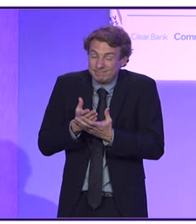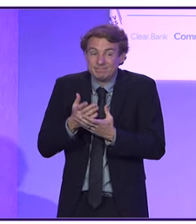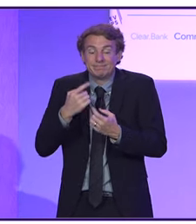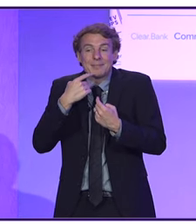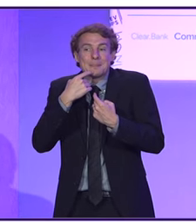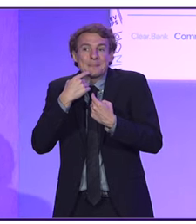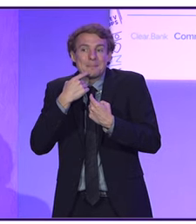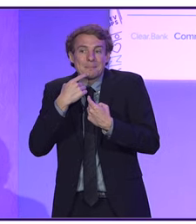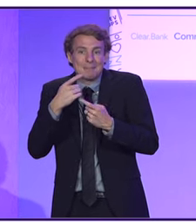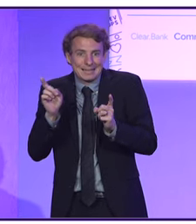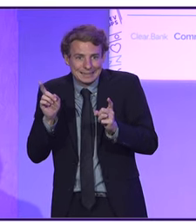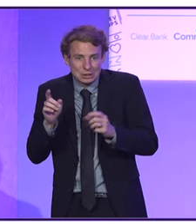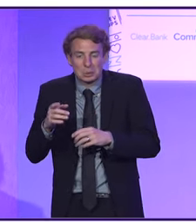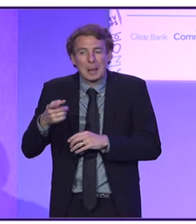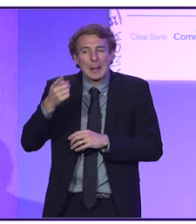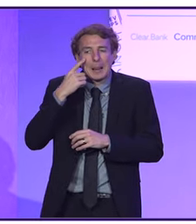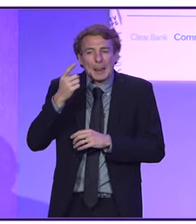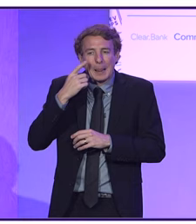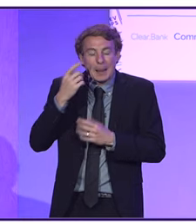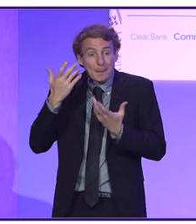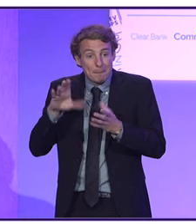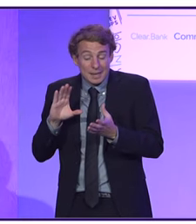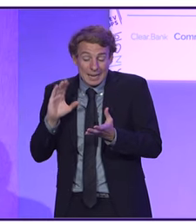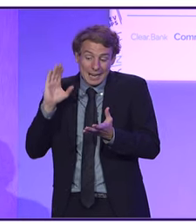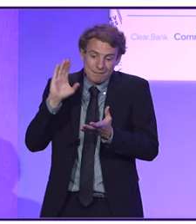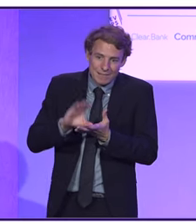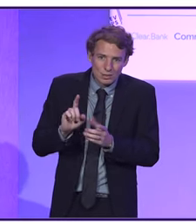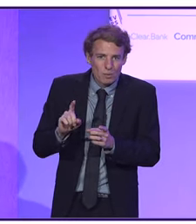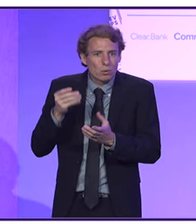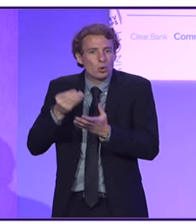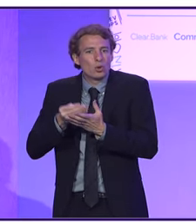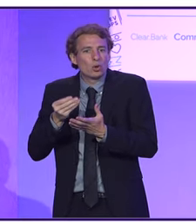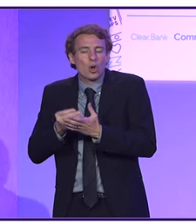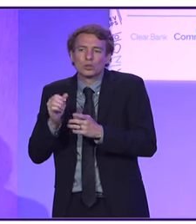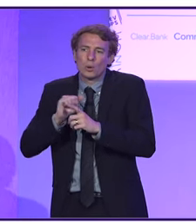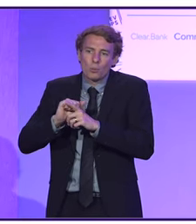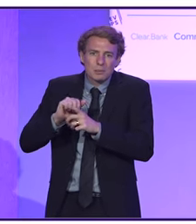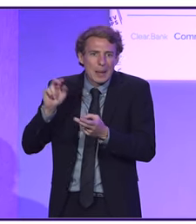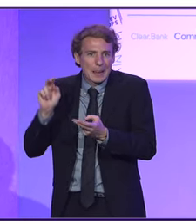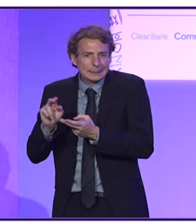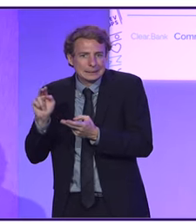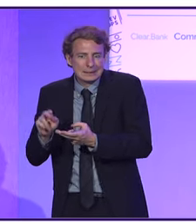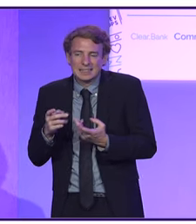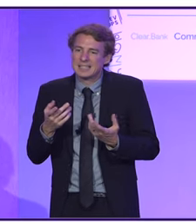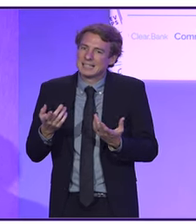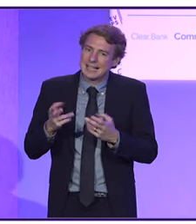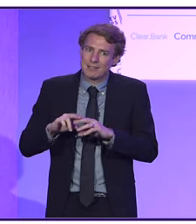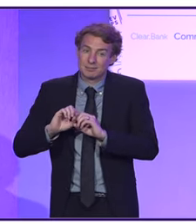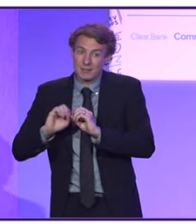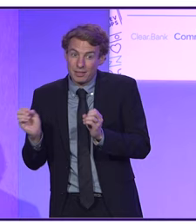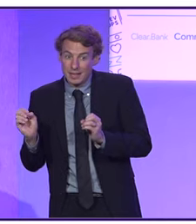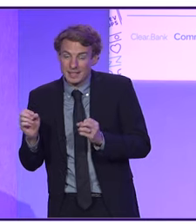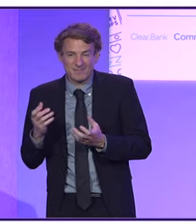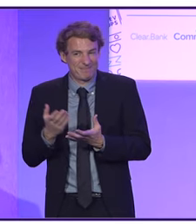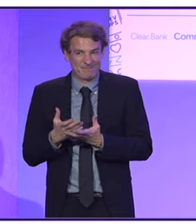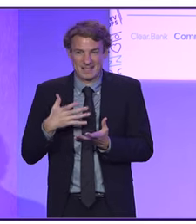the investment they've made in cost optimization. If they haven't made any investment whatsoever, if there's just a few docs here and there, they don't want you to cost optimize. So if